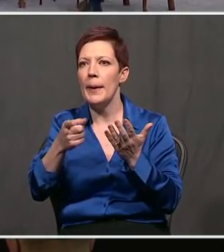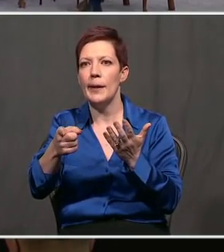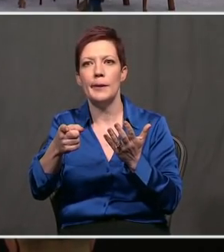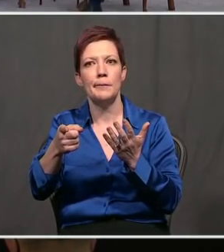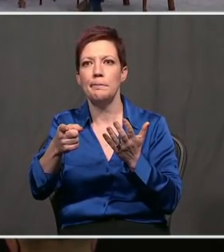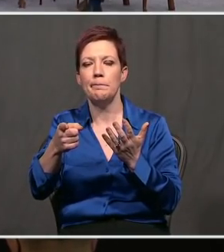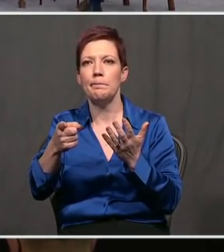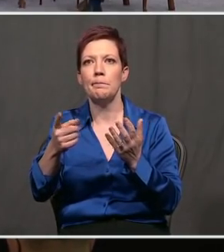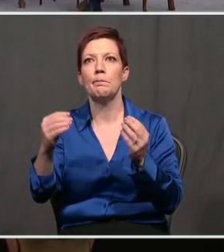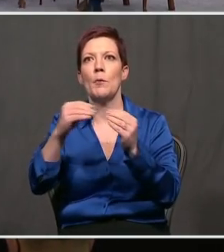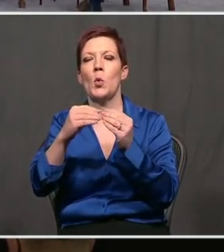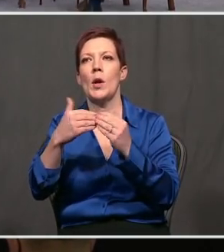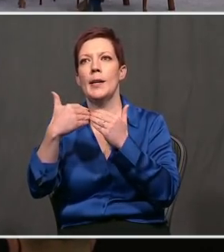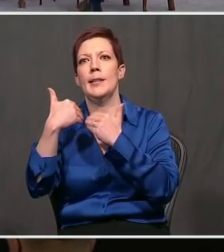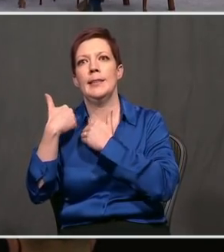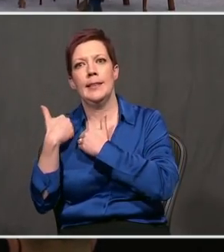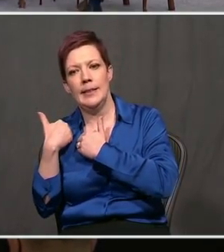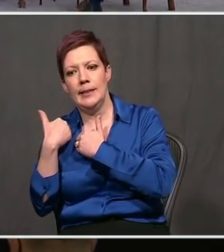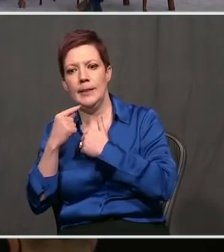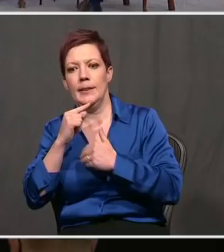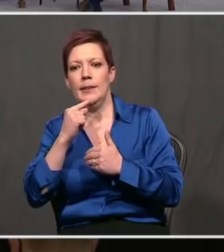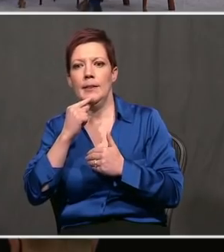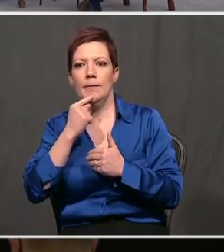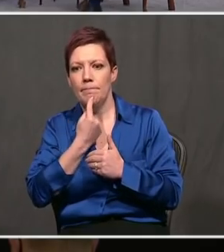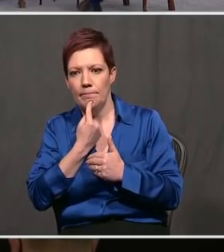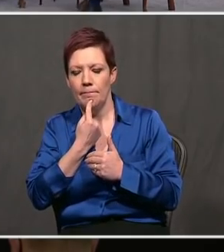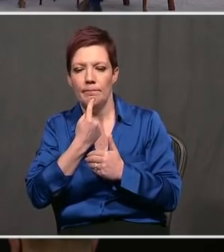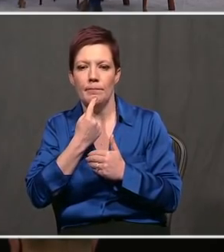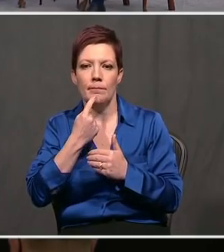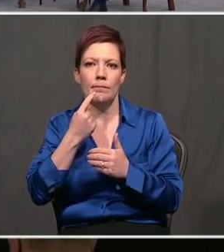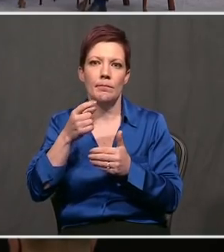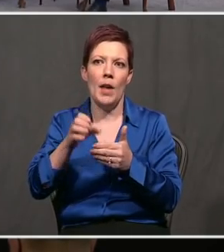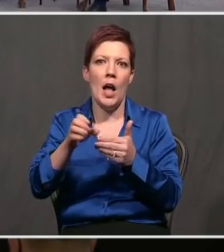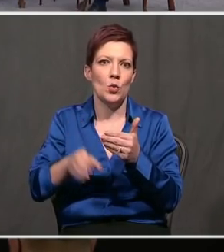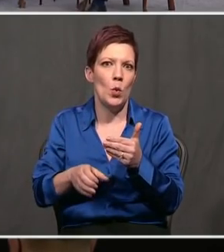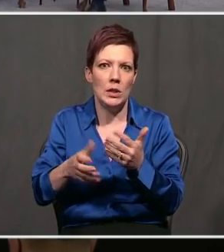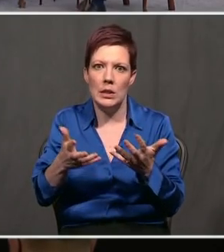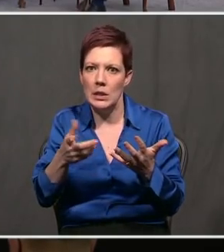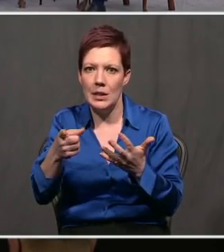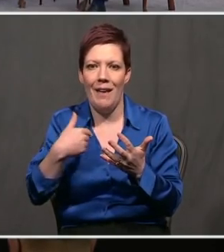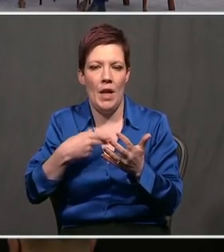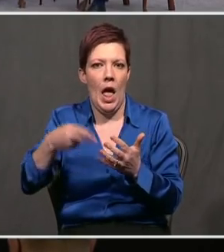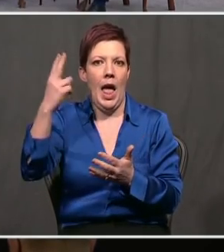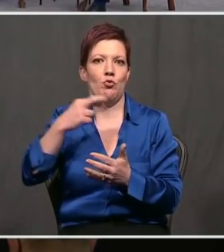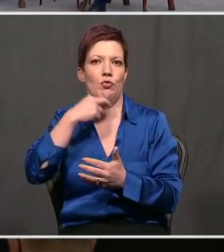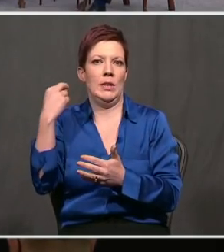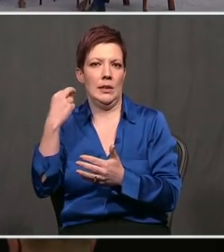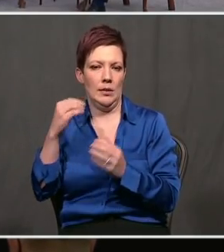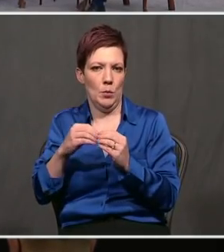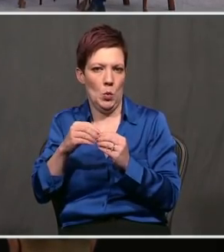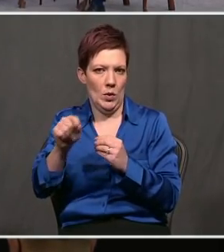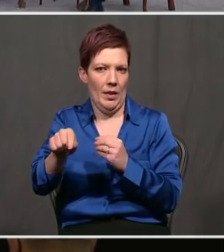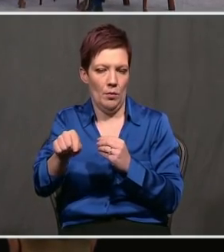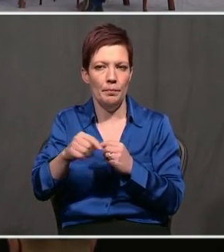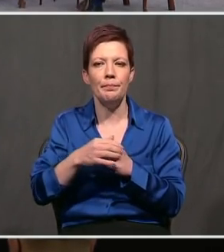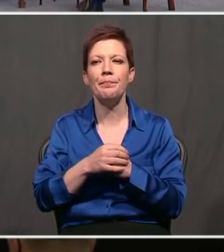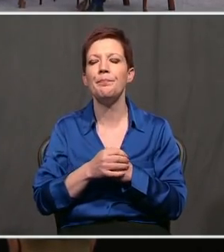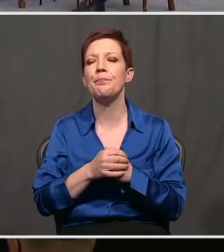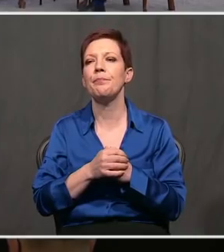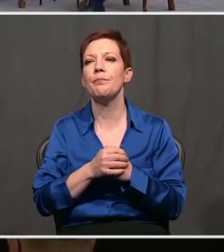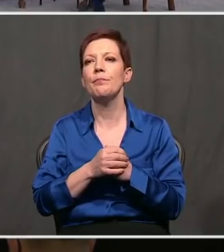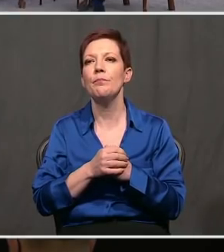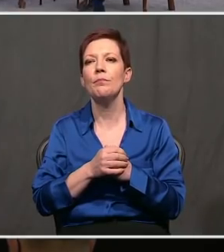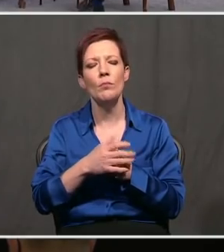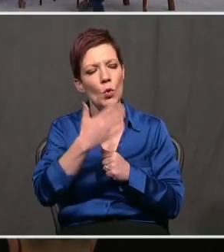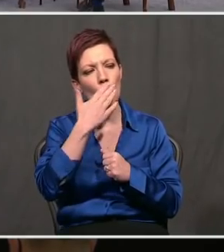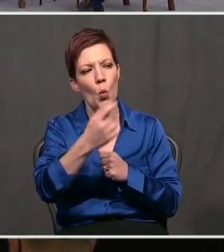disproportionate burden of severe consequence from this pandemic? Yeah, well, first of all, that's a great question. And we